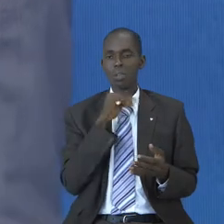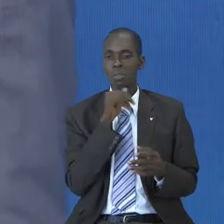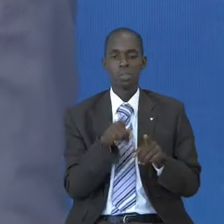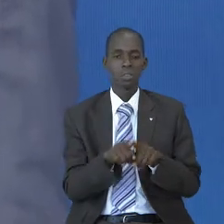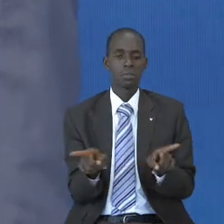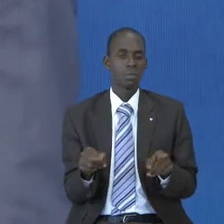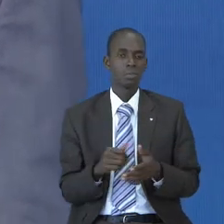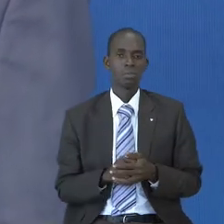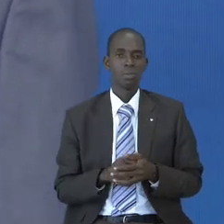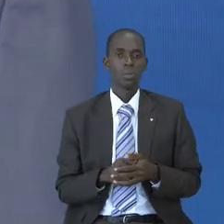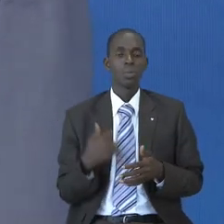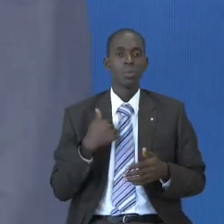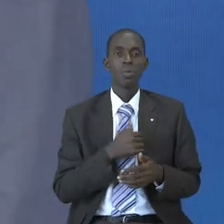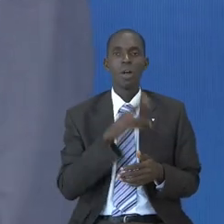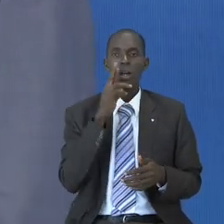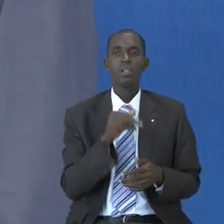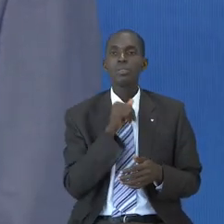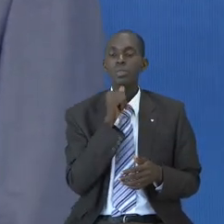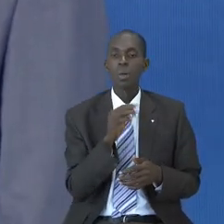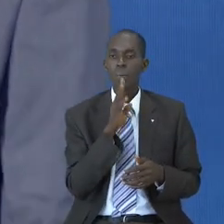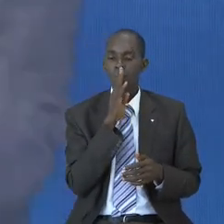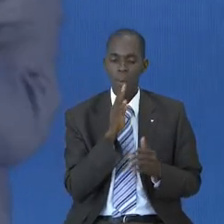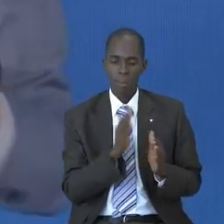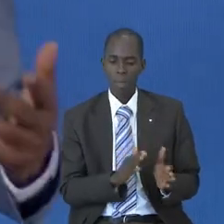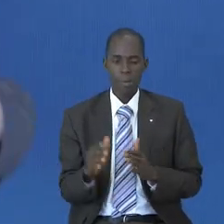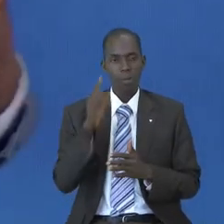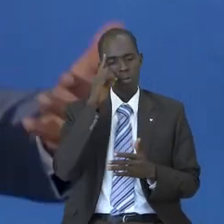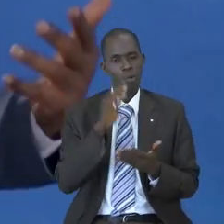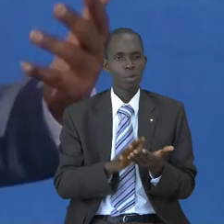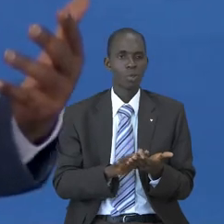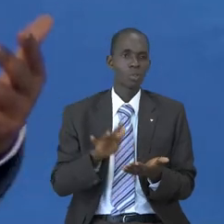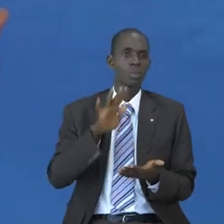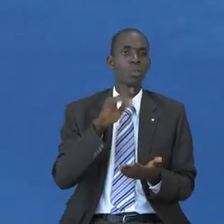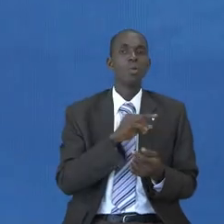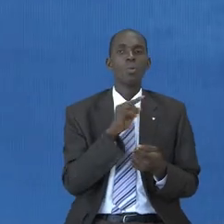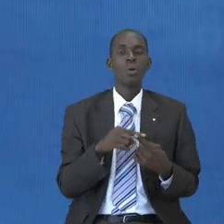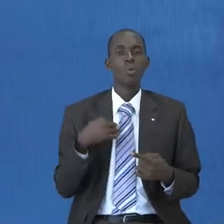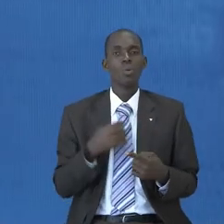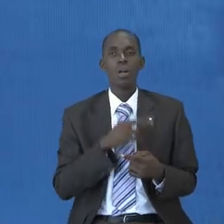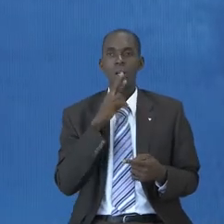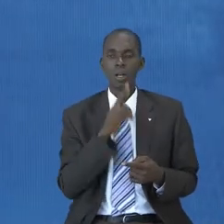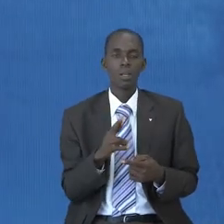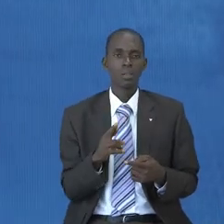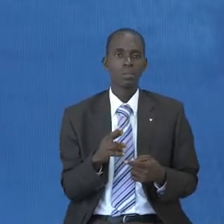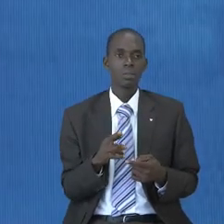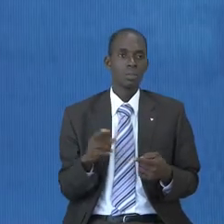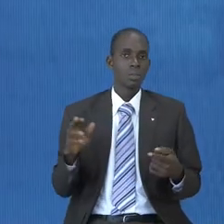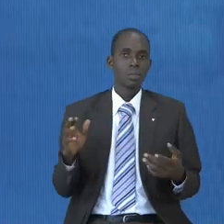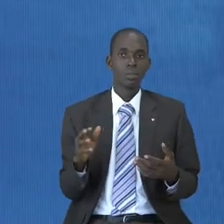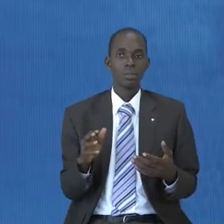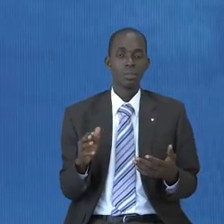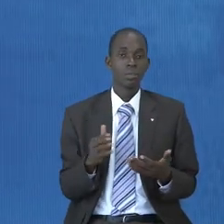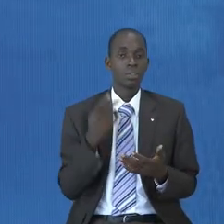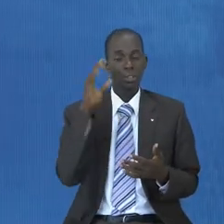we're not being prepared for glory. When we're seeking offices,